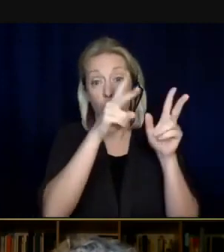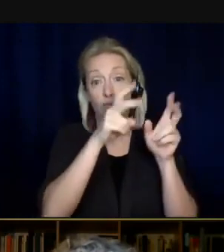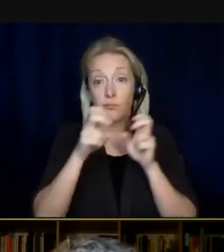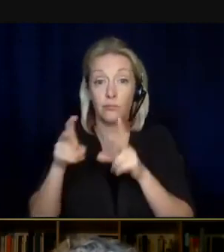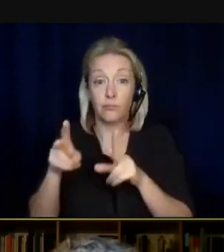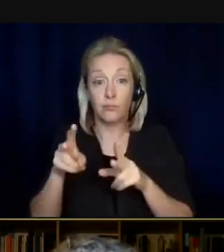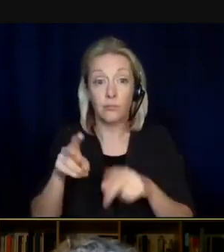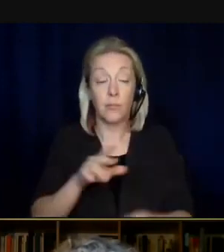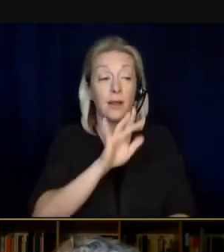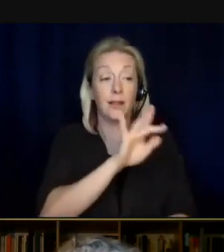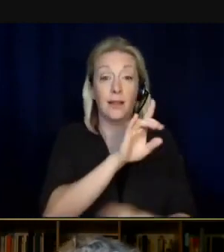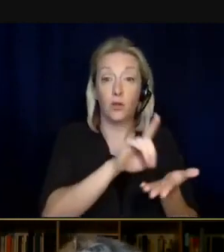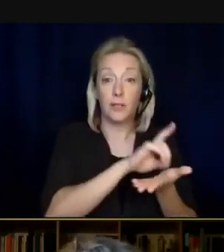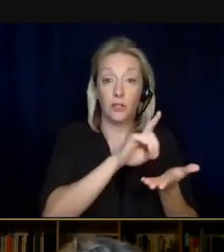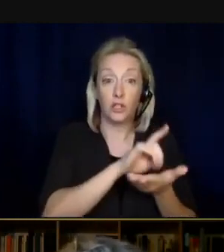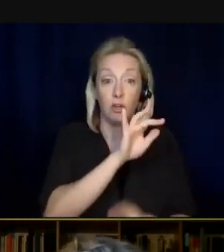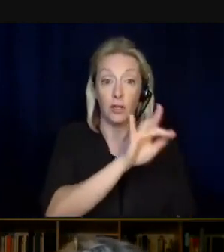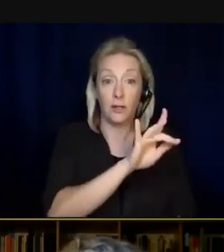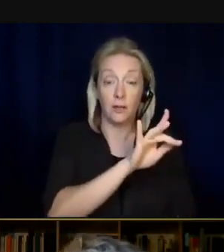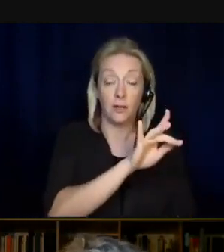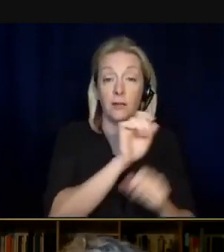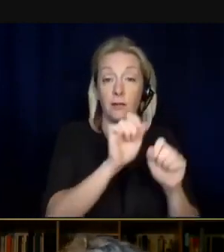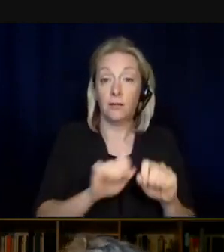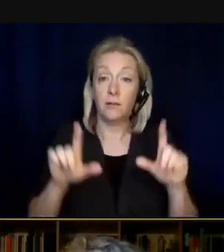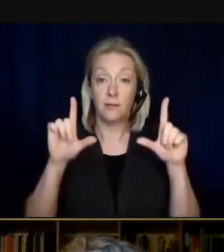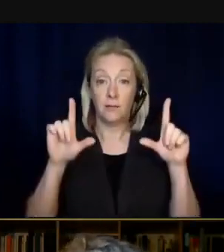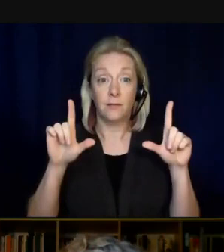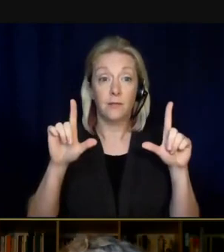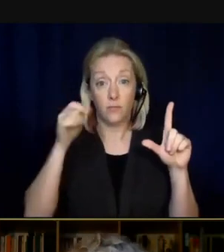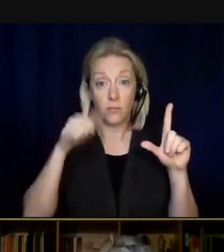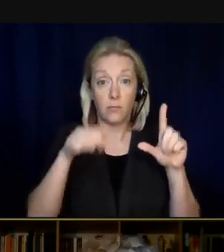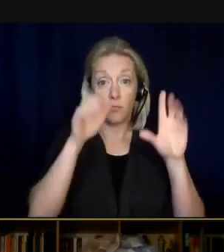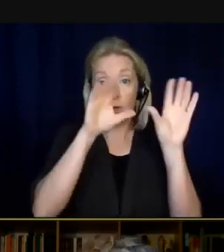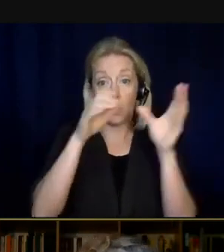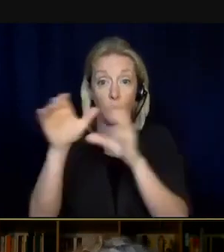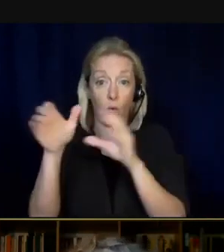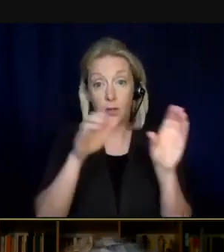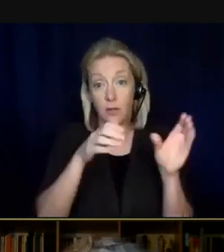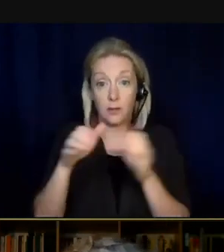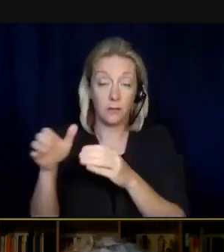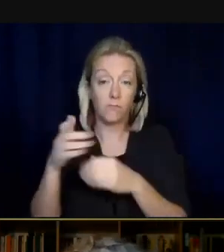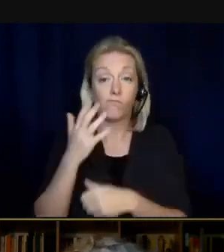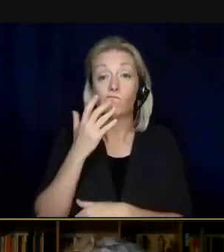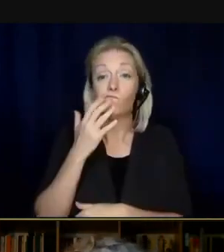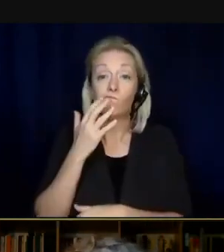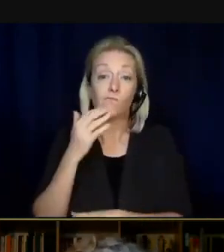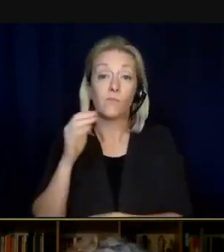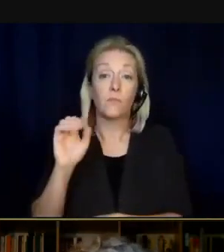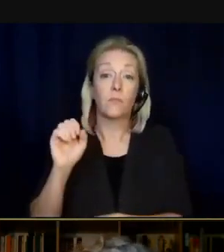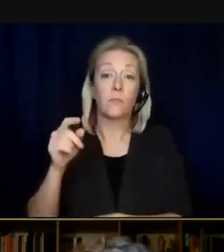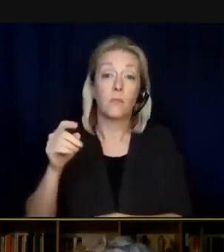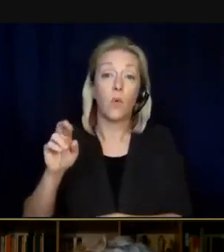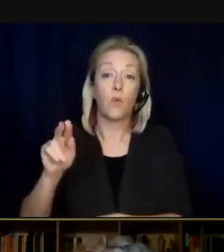My ASL Dictionary, takes you to the category menu. Let's say we want to go into